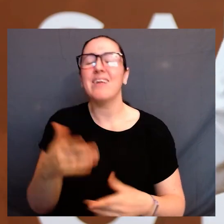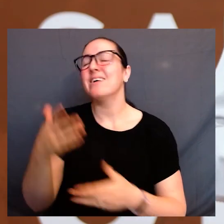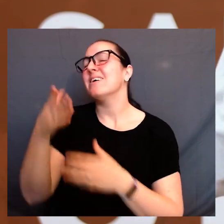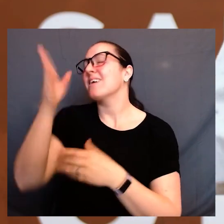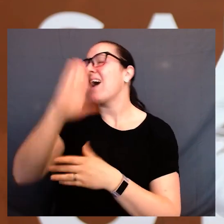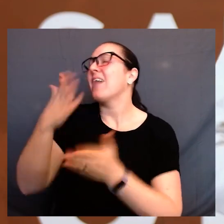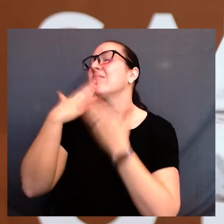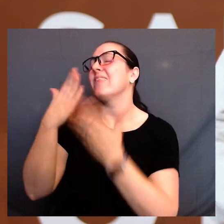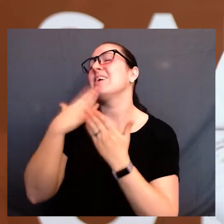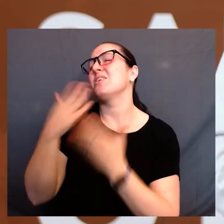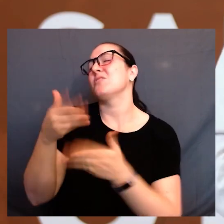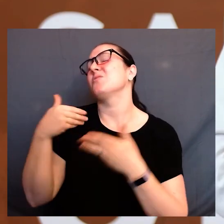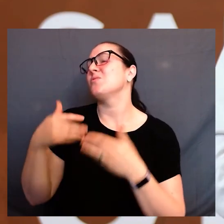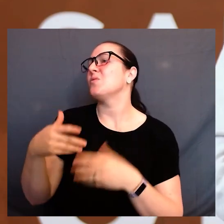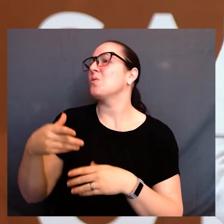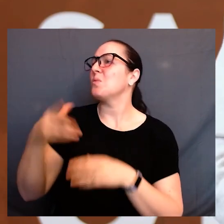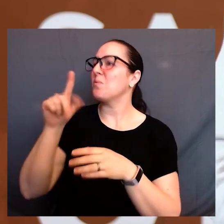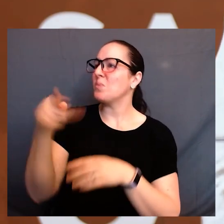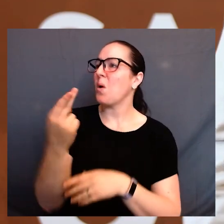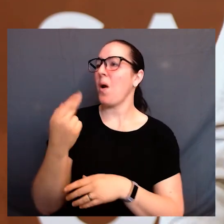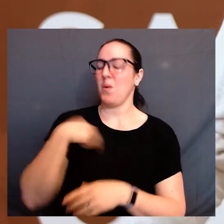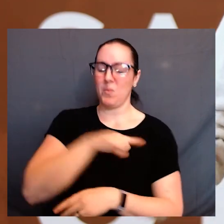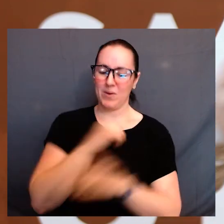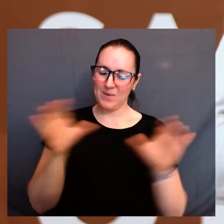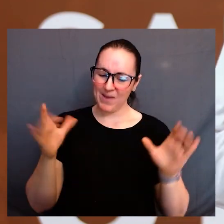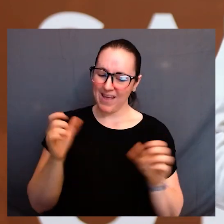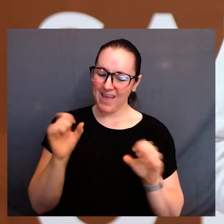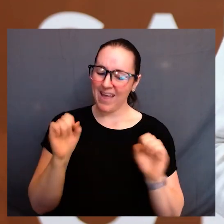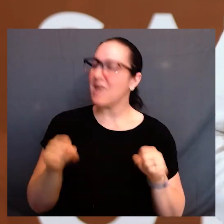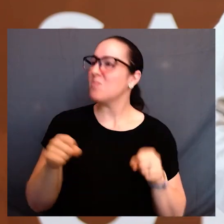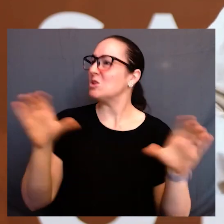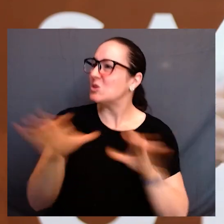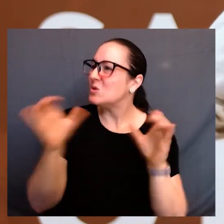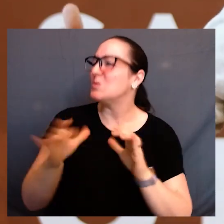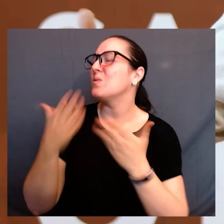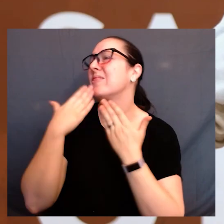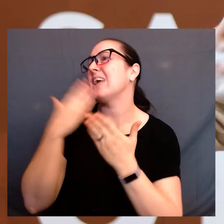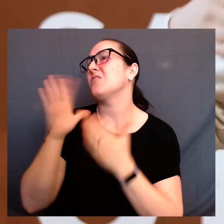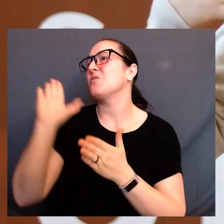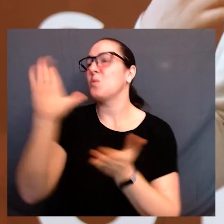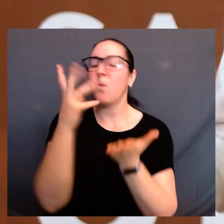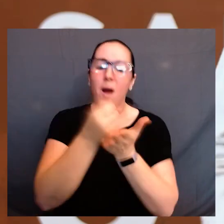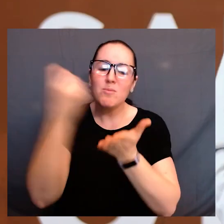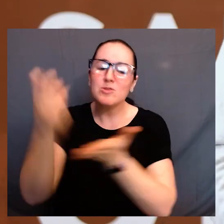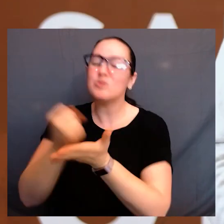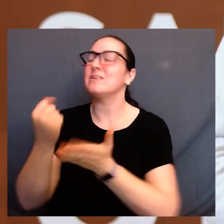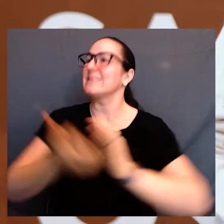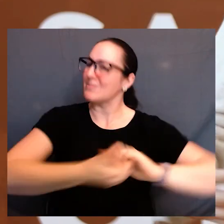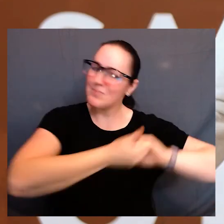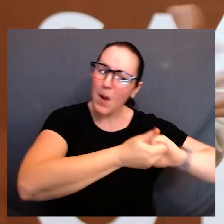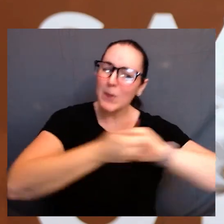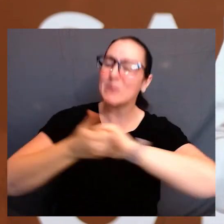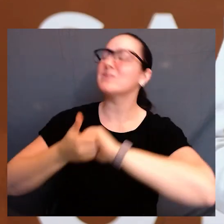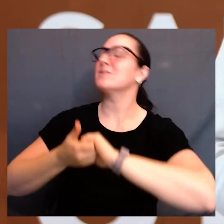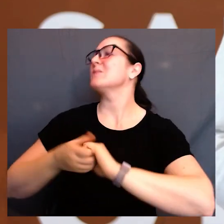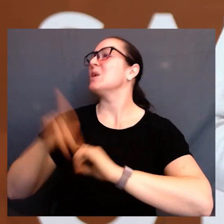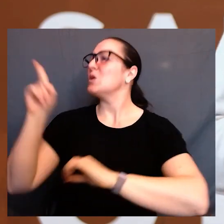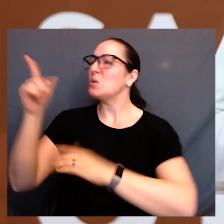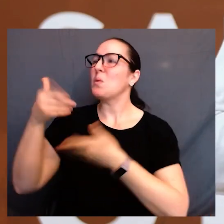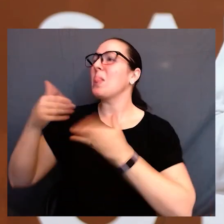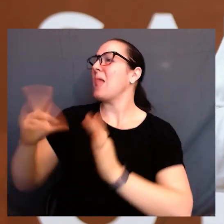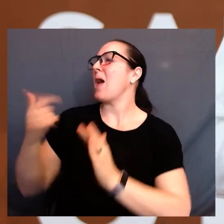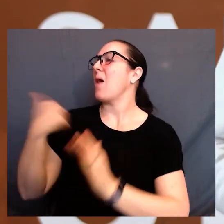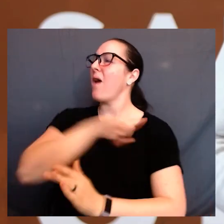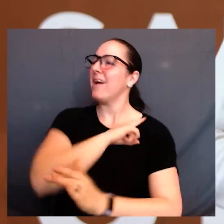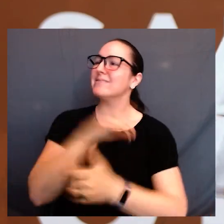Heart is able to do in this time of crisis, Lord. Thank you for the opportunities, the partnerships, the ways you continue to just pour things in, God,